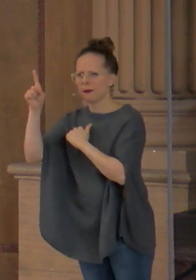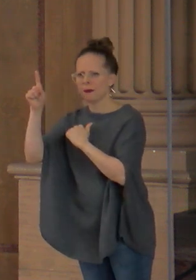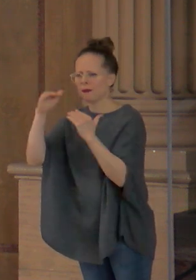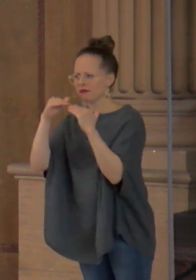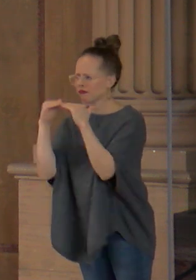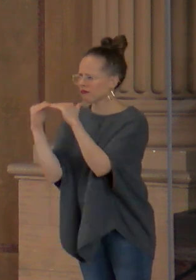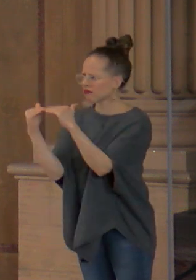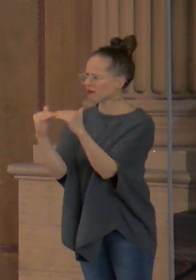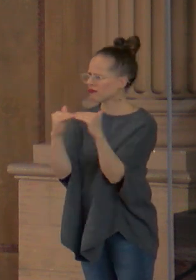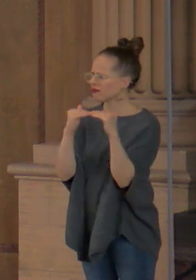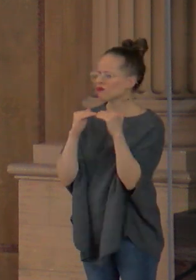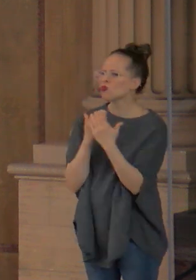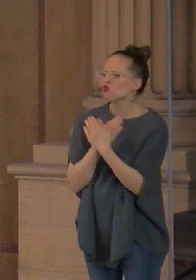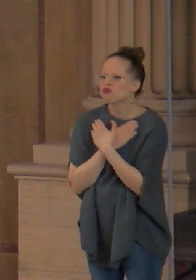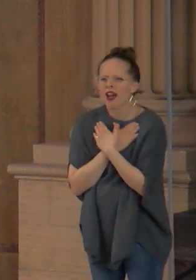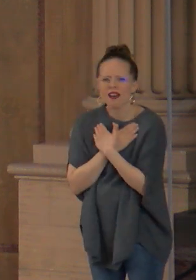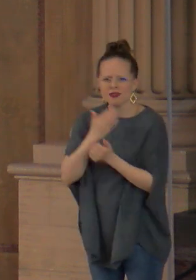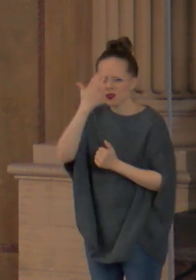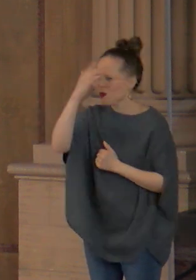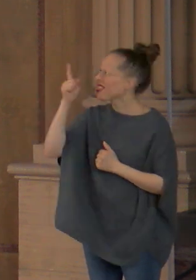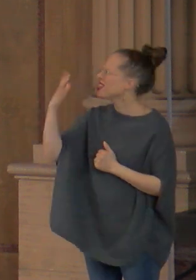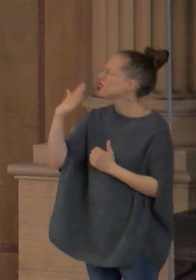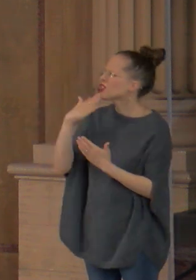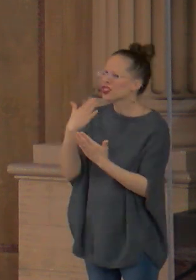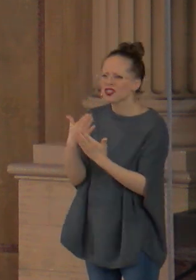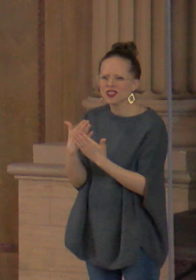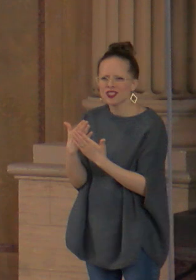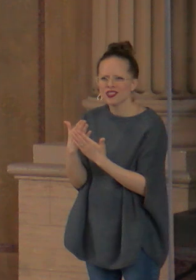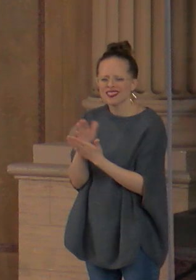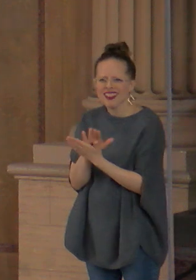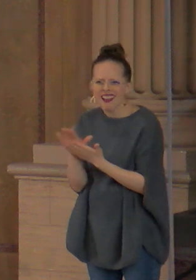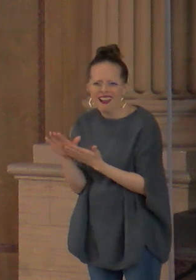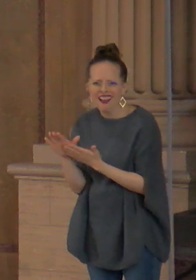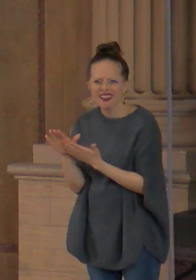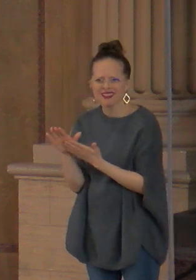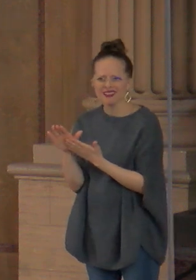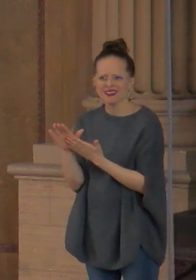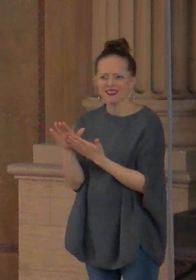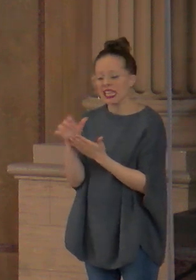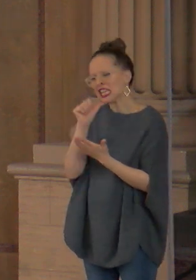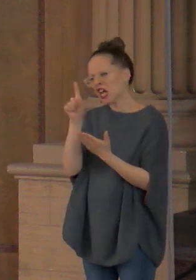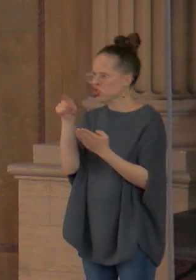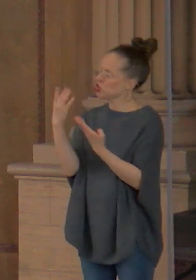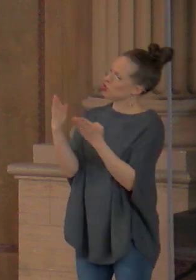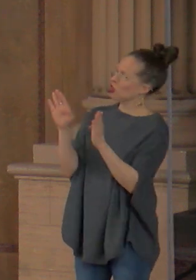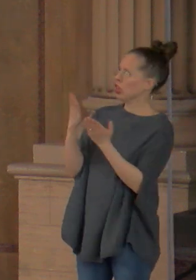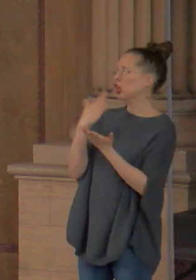You can rest knowing that God is good and kind and not just that he's good and kind in general